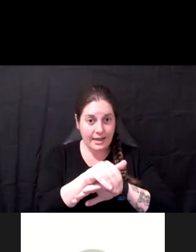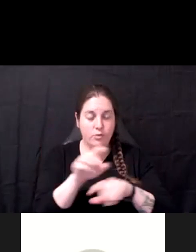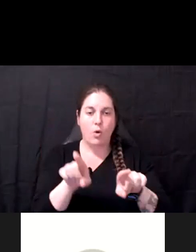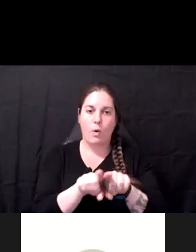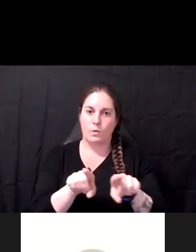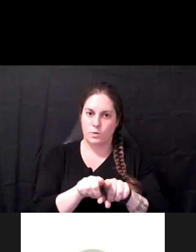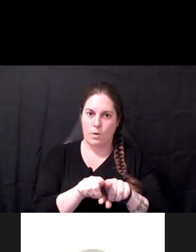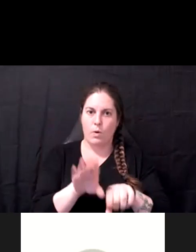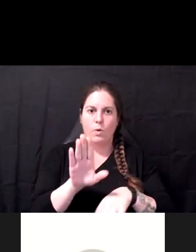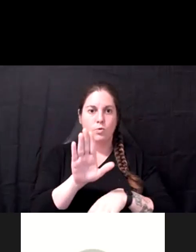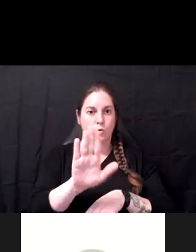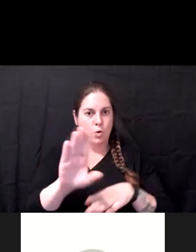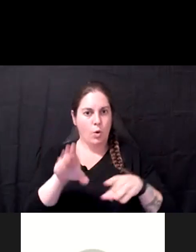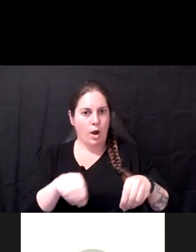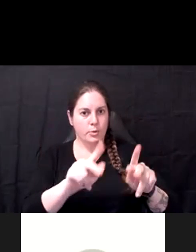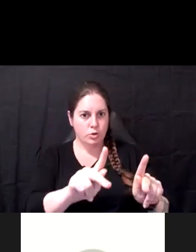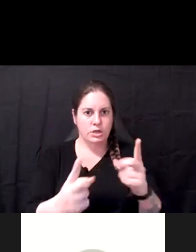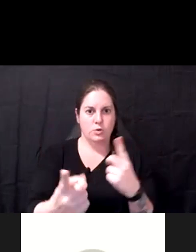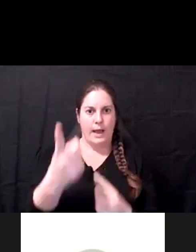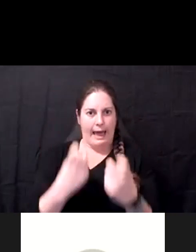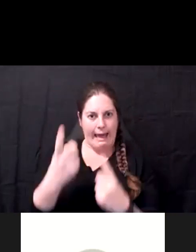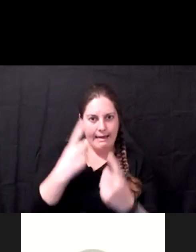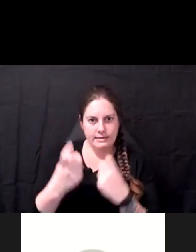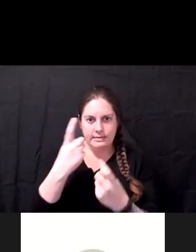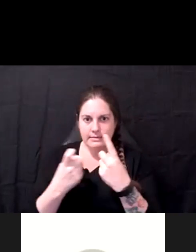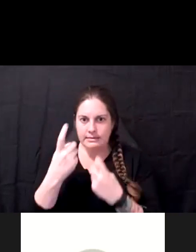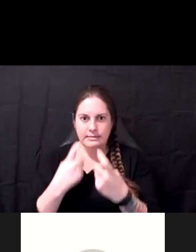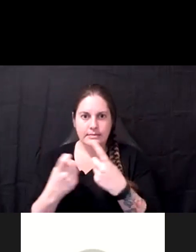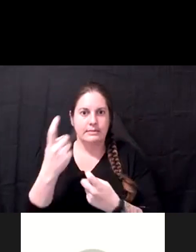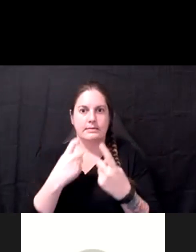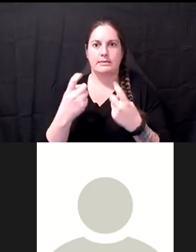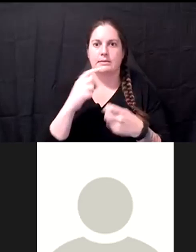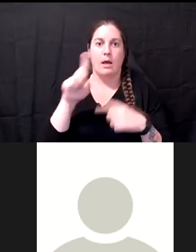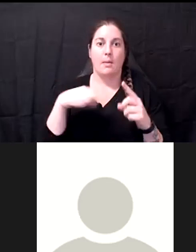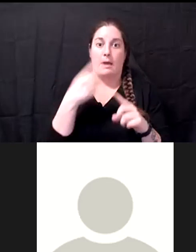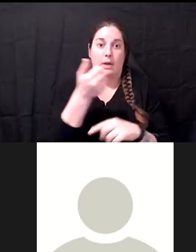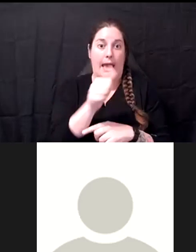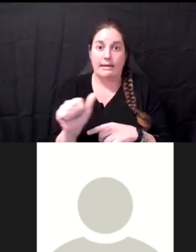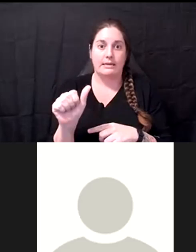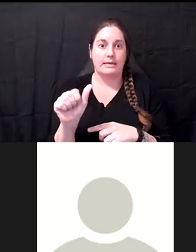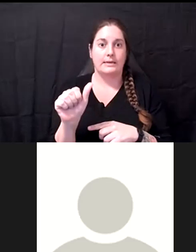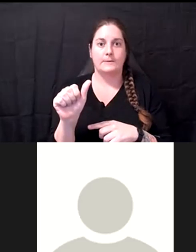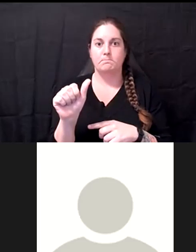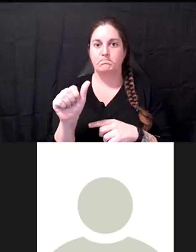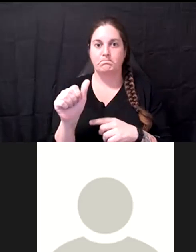your opportunity to ask questions about any um,